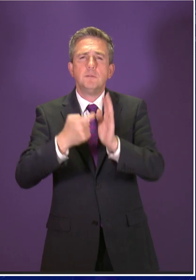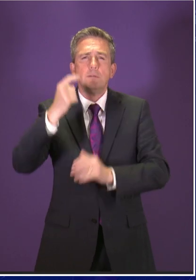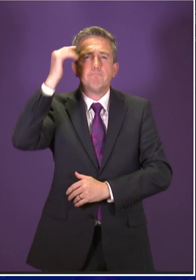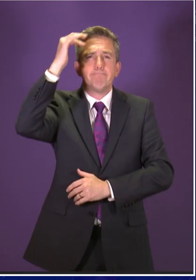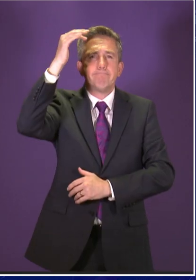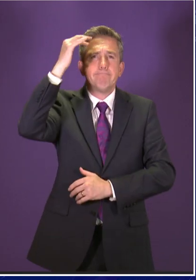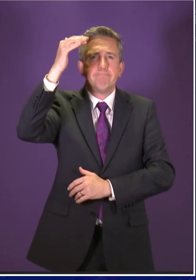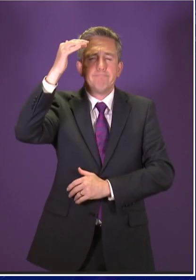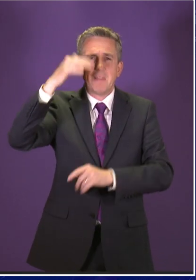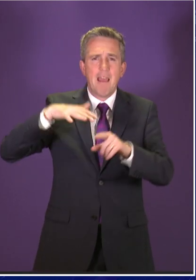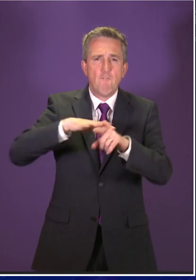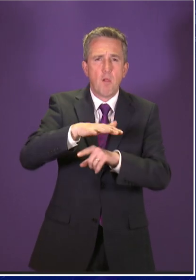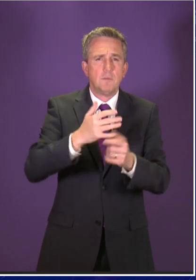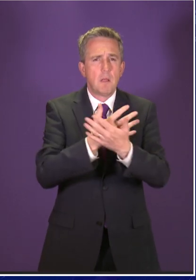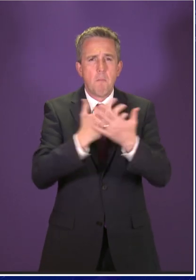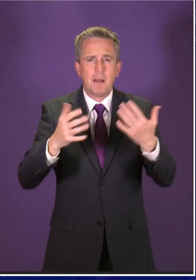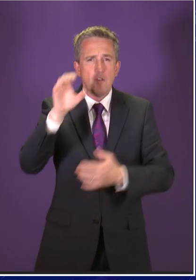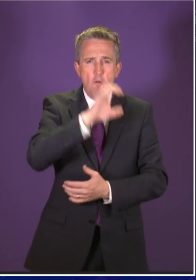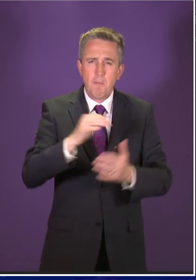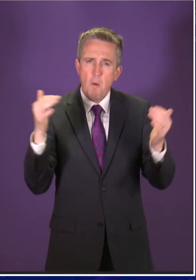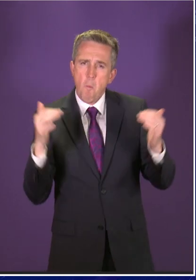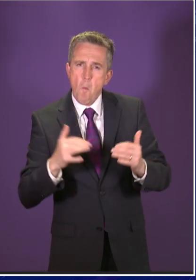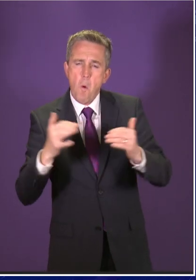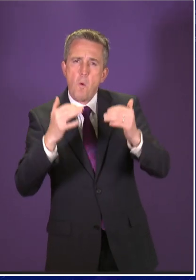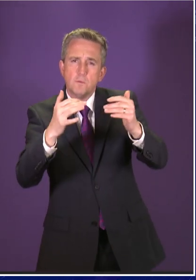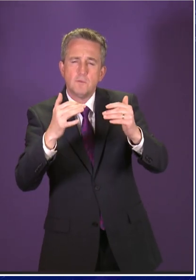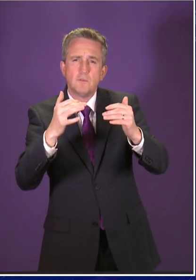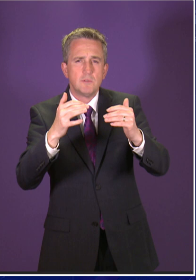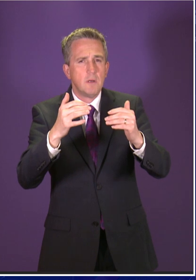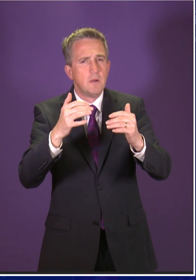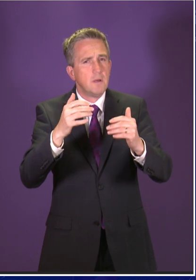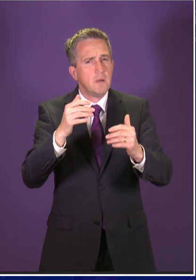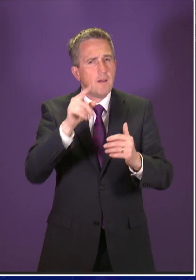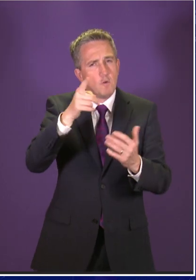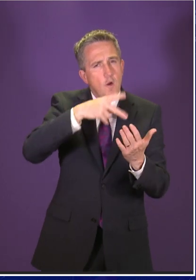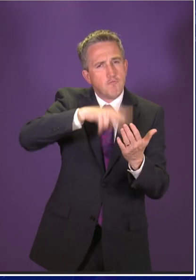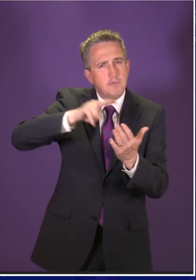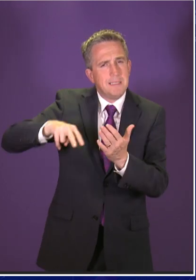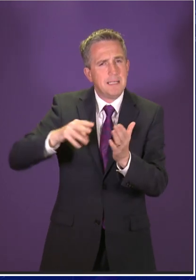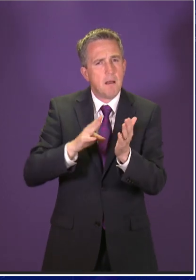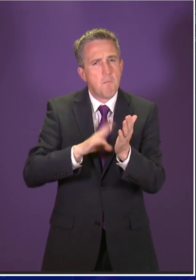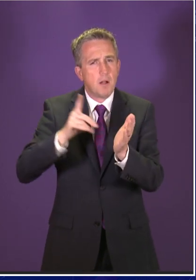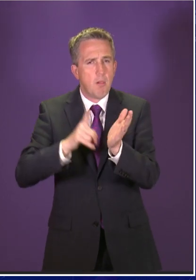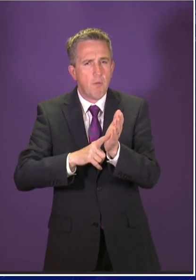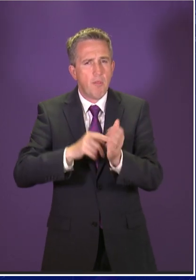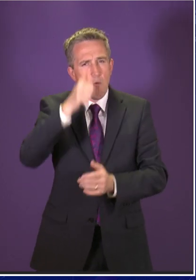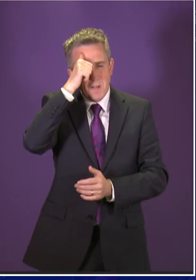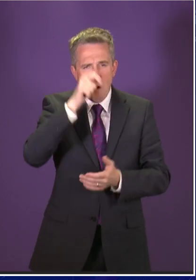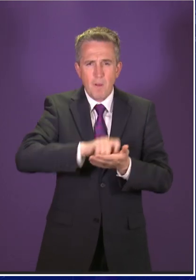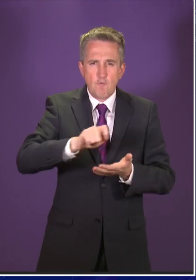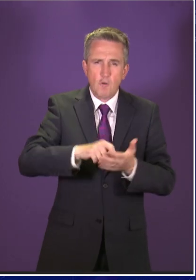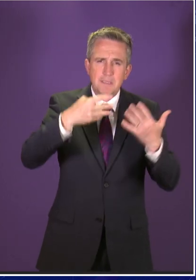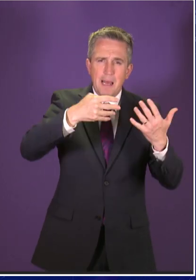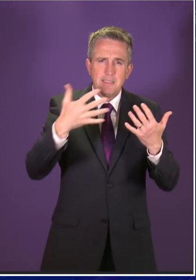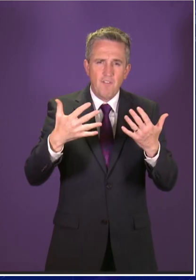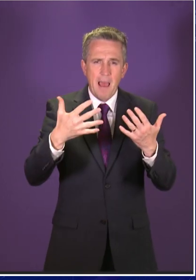Wars of the Reformation, which were the most violent wars that Europe had seen to that point. You get a sense of this if you read Luther. We know him for his 95 Theses, but